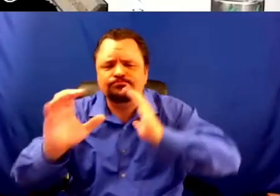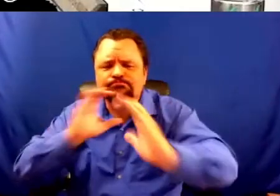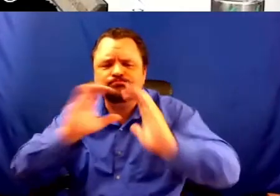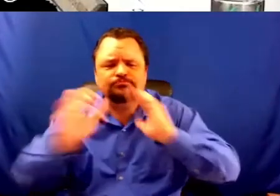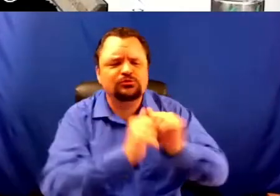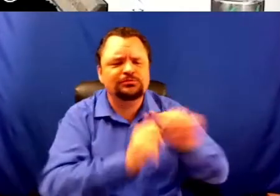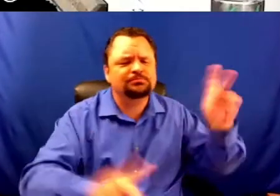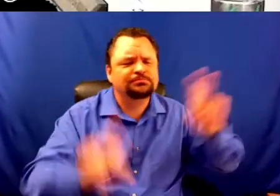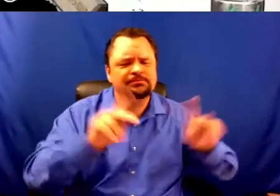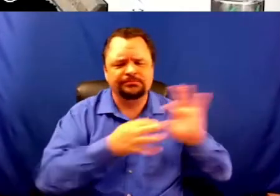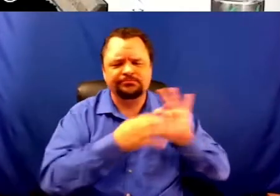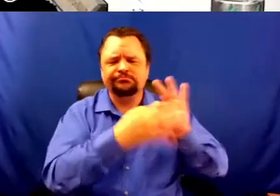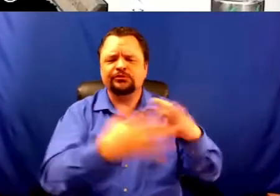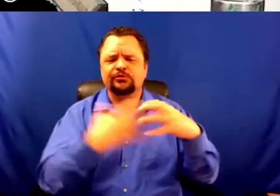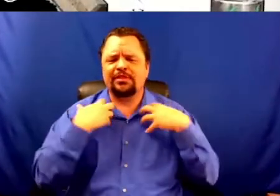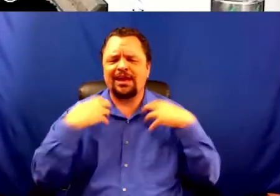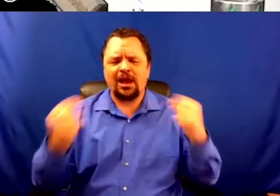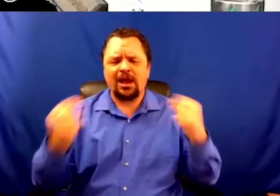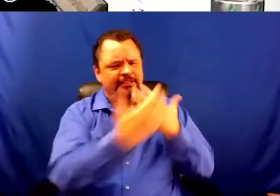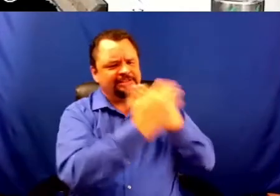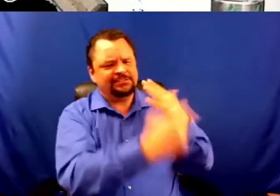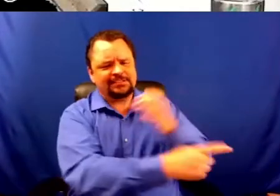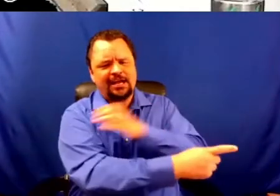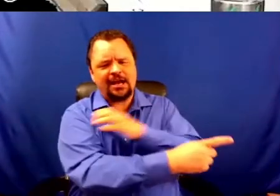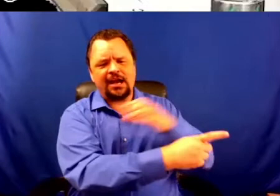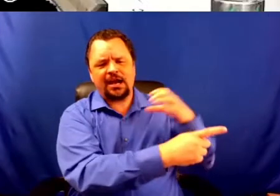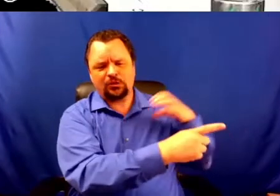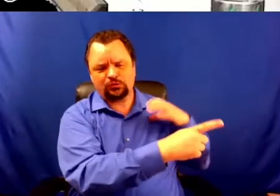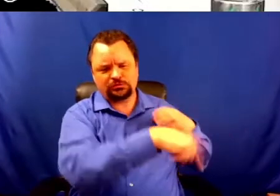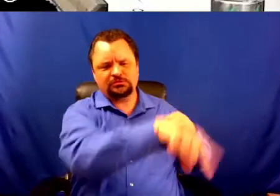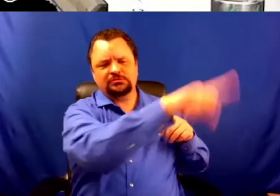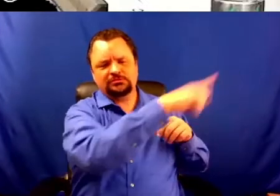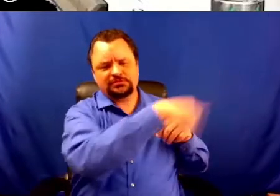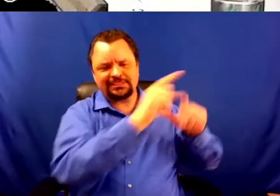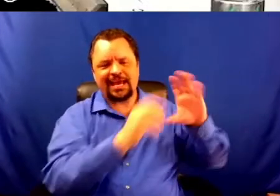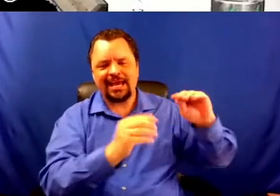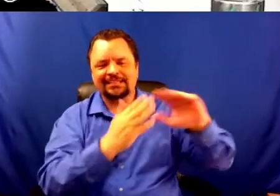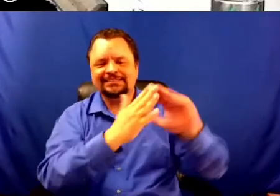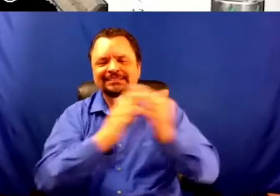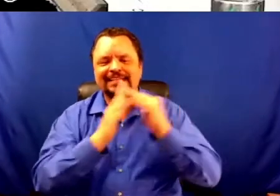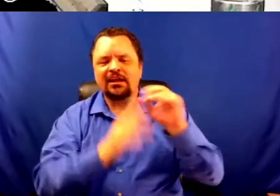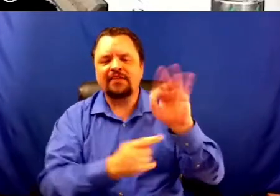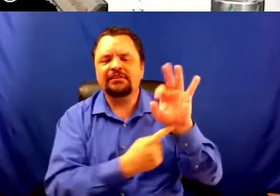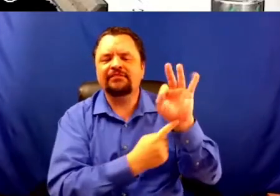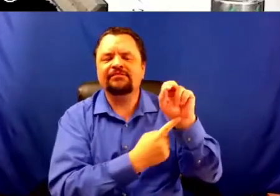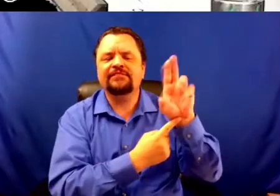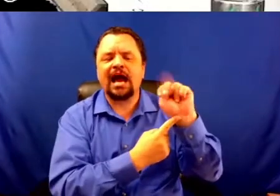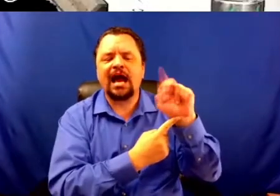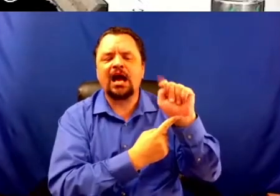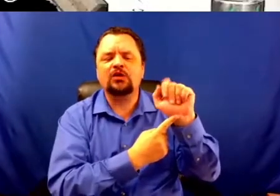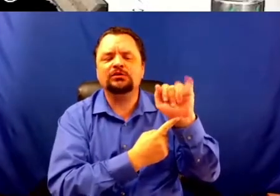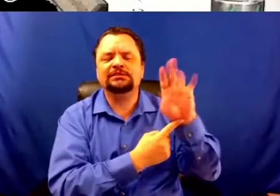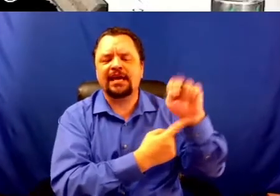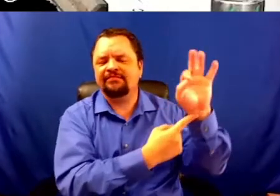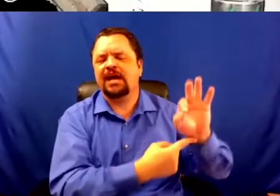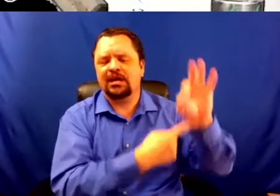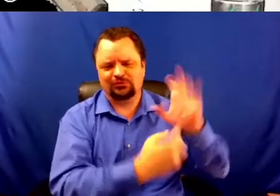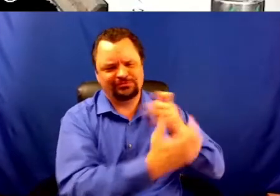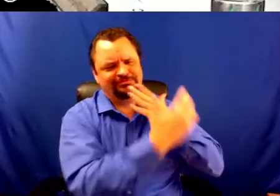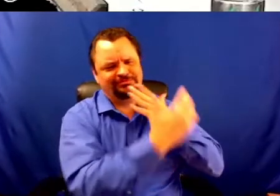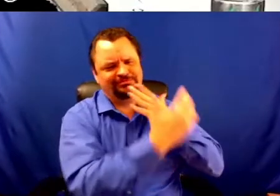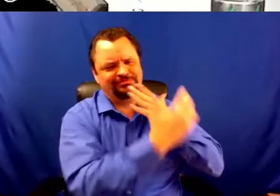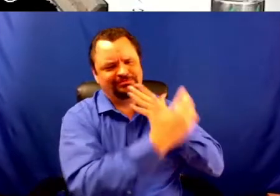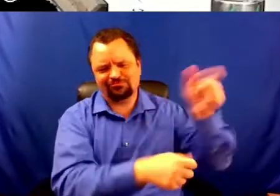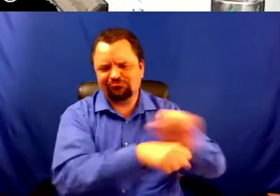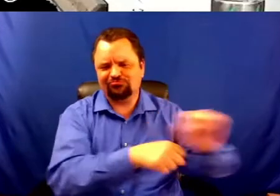healthy. Thank you, City Council, Fountain Council. Okay, let's,